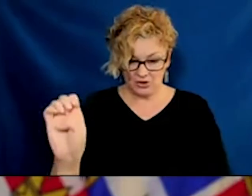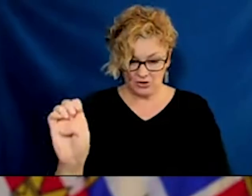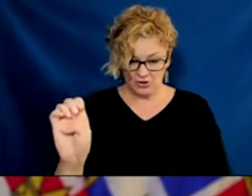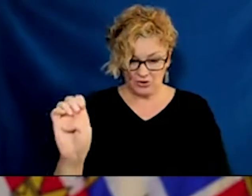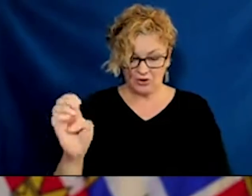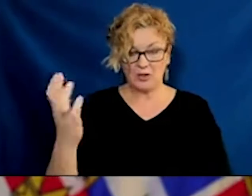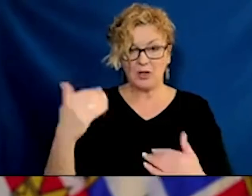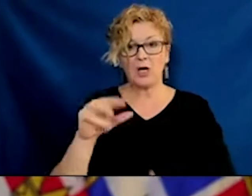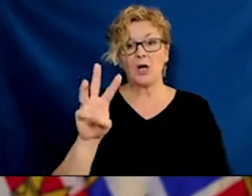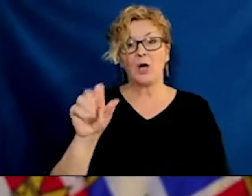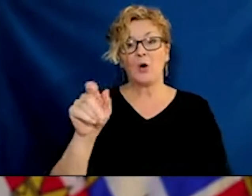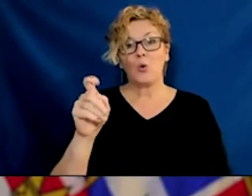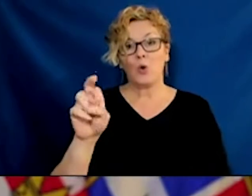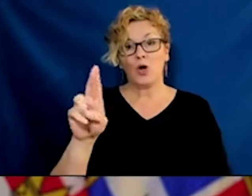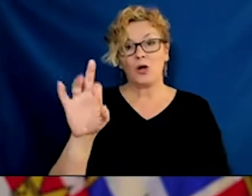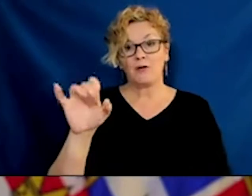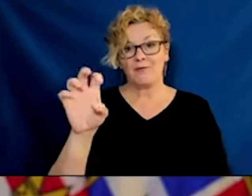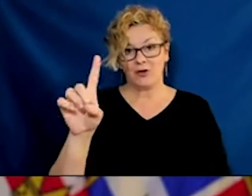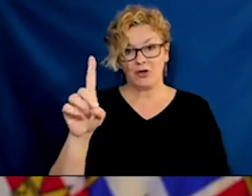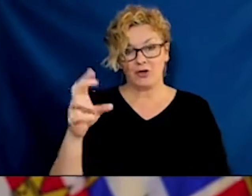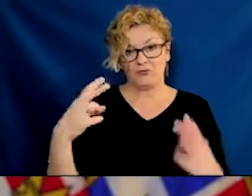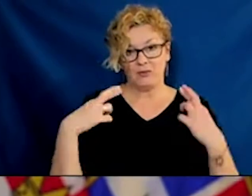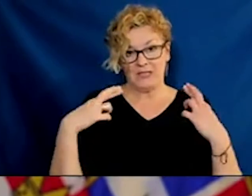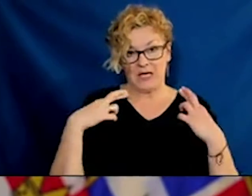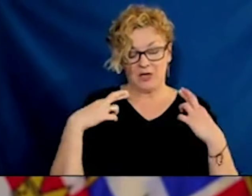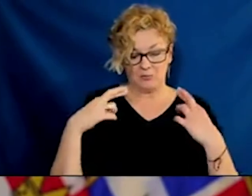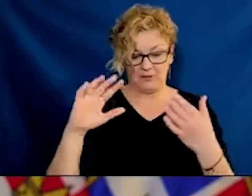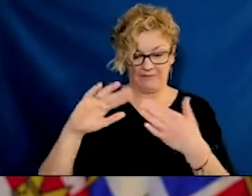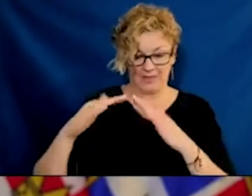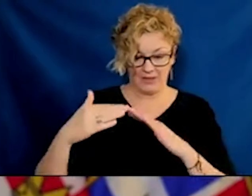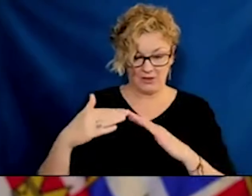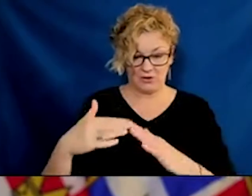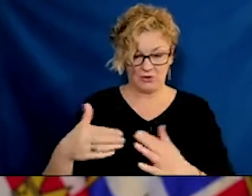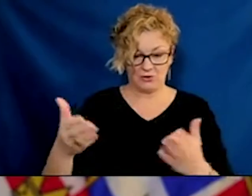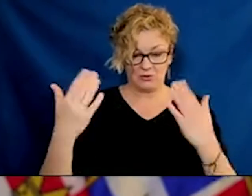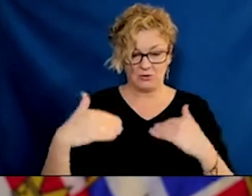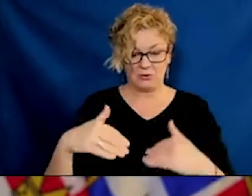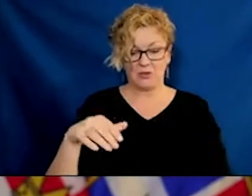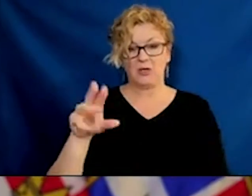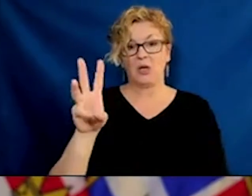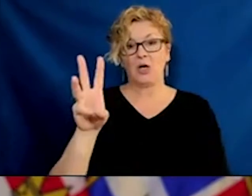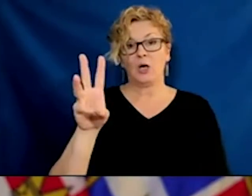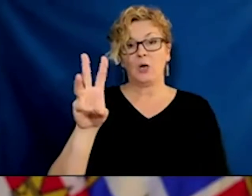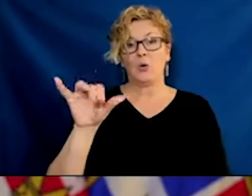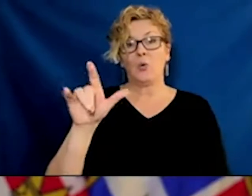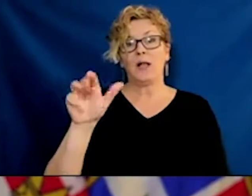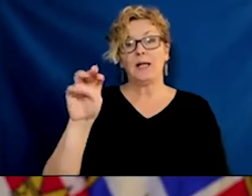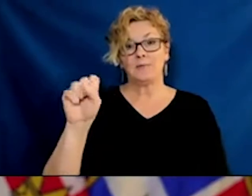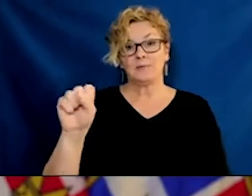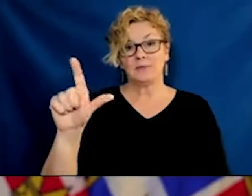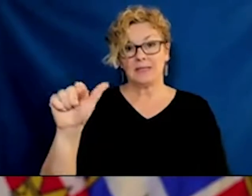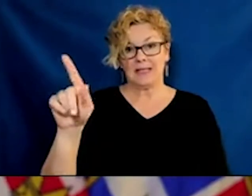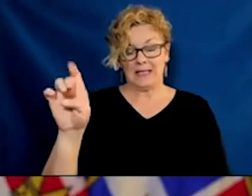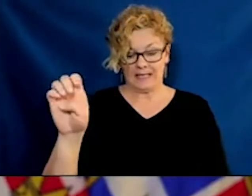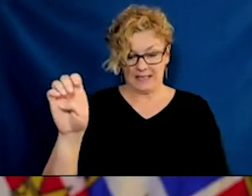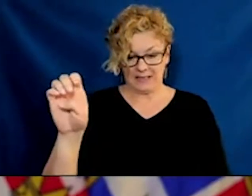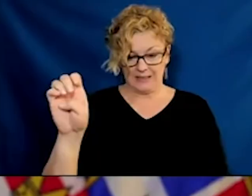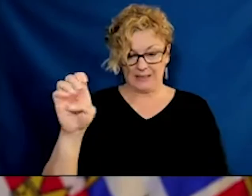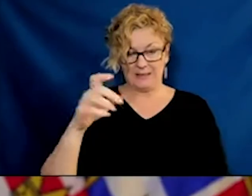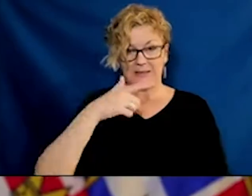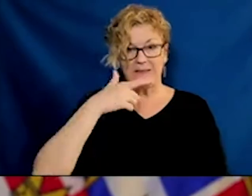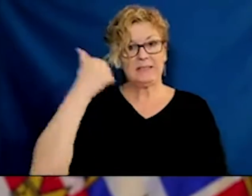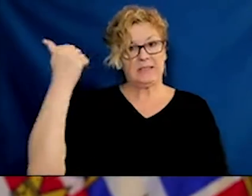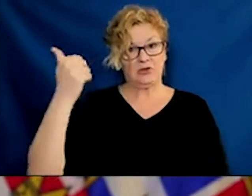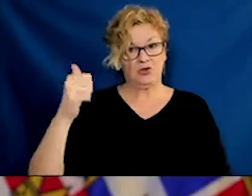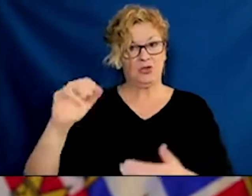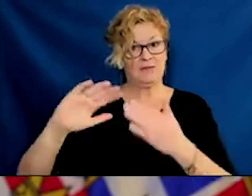facilities. And I think it is a reflection as well of how important the immunization program that we've had in long-term